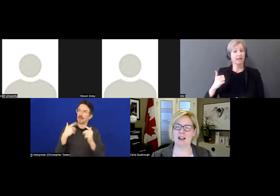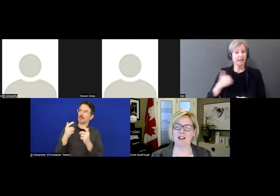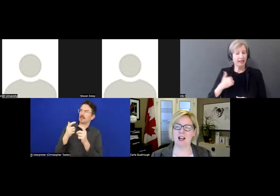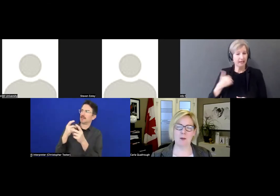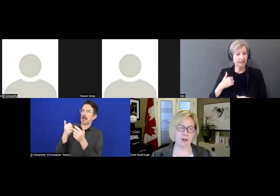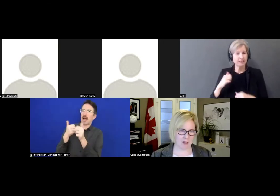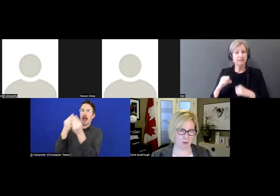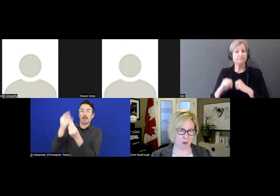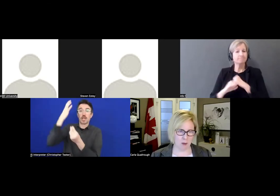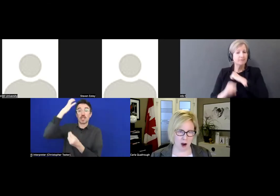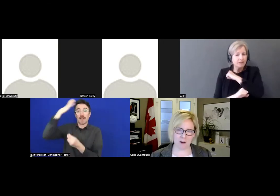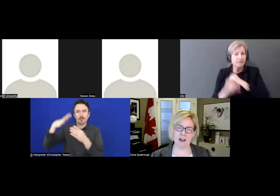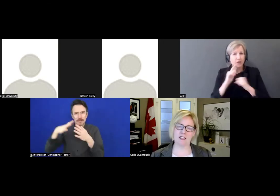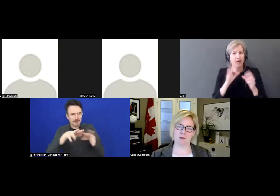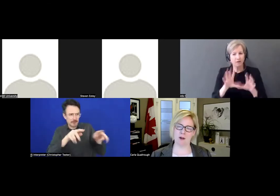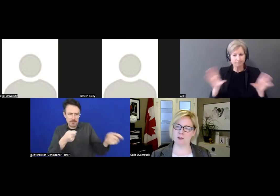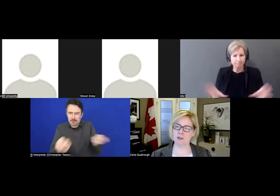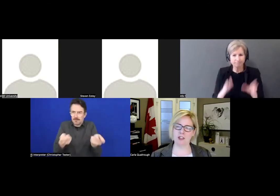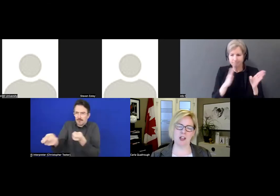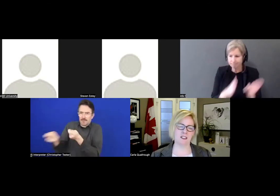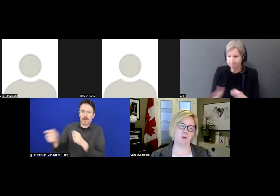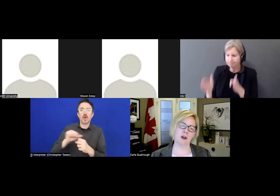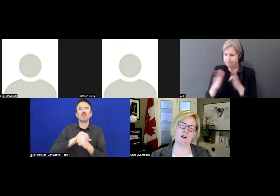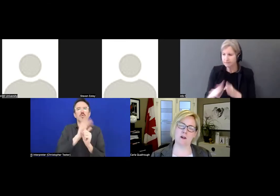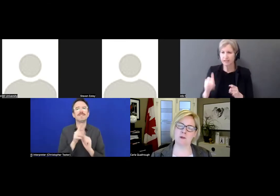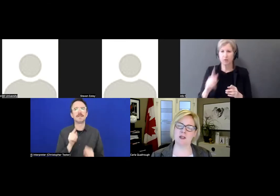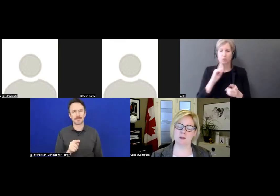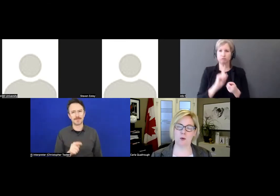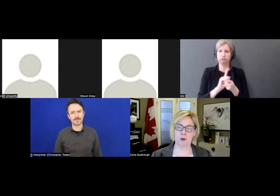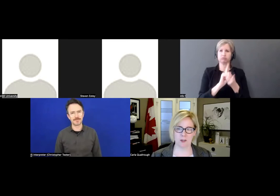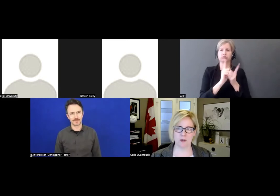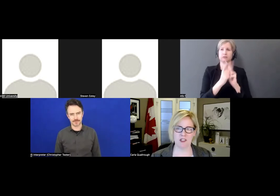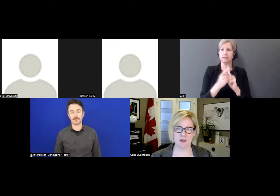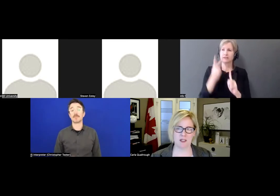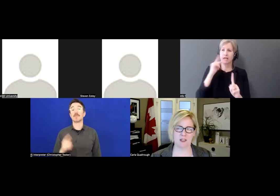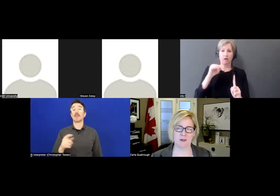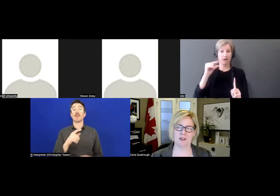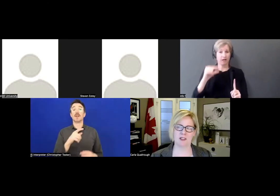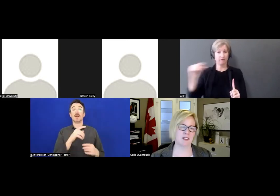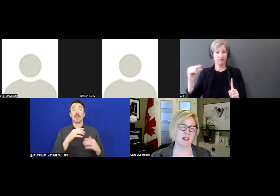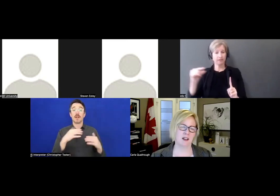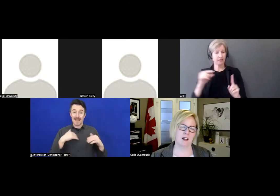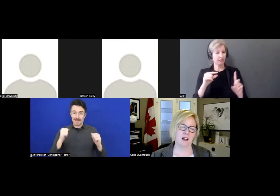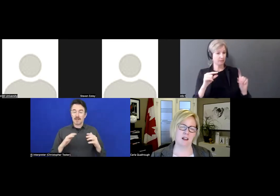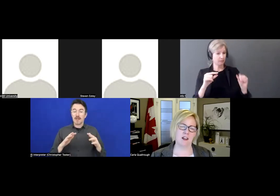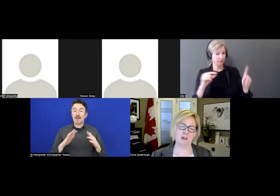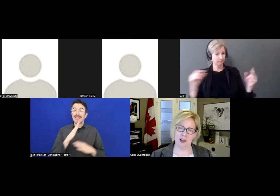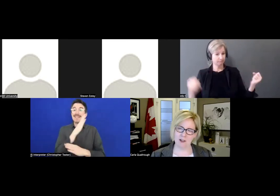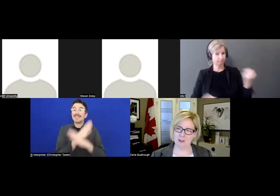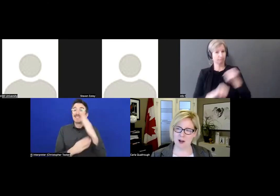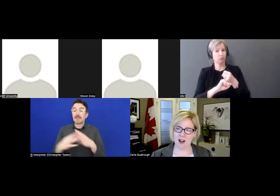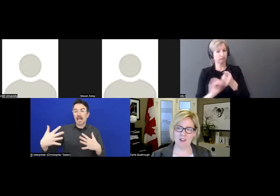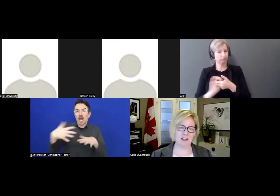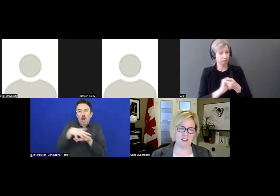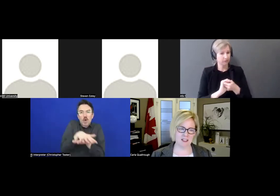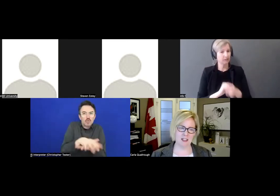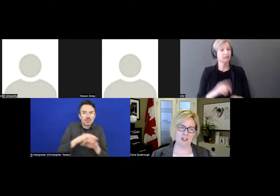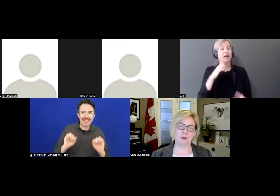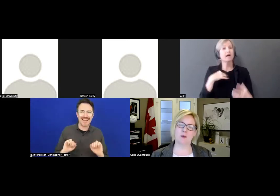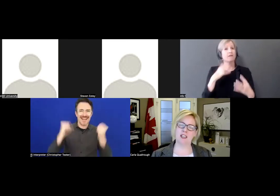Plan, a plan that will modernize and revolutionize the way our government supports persons with disabilities. They are the values behind